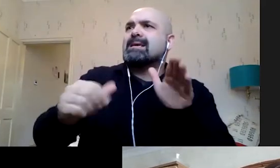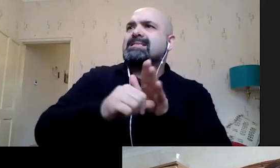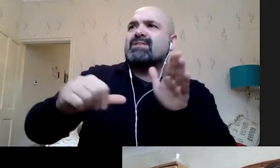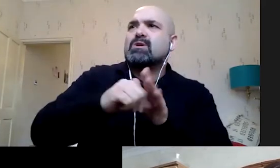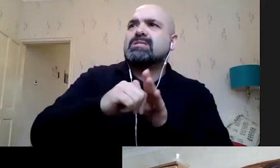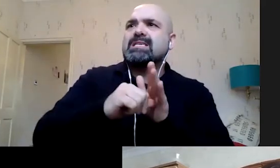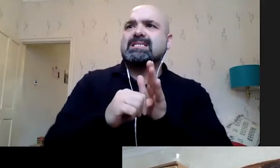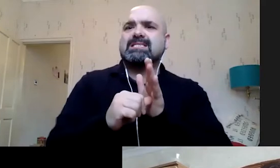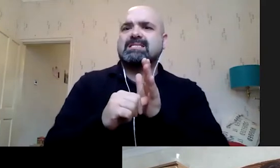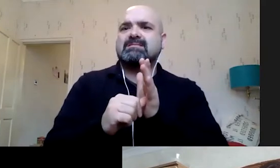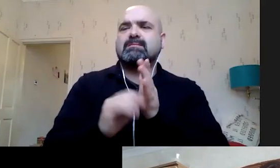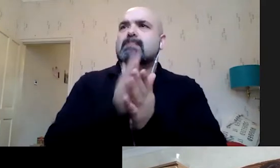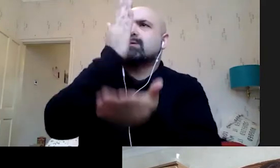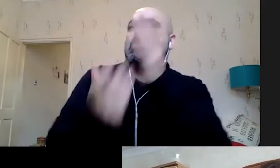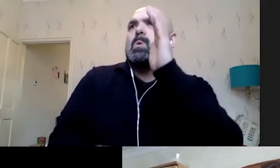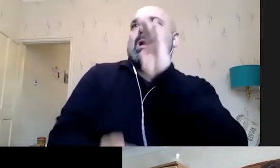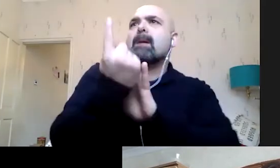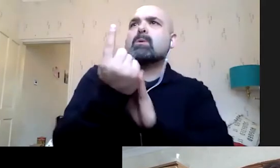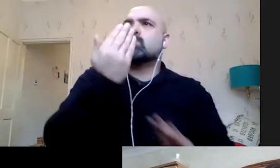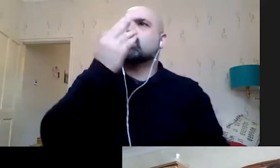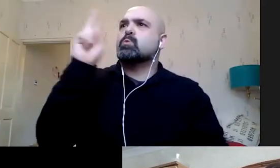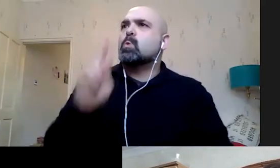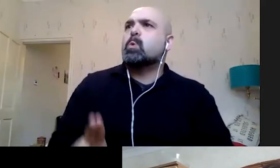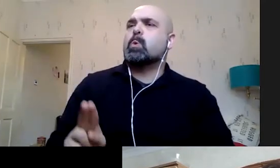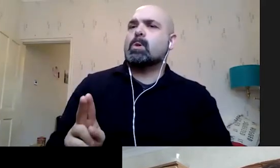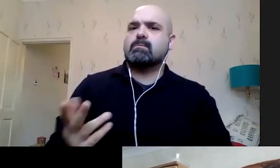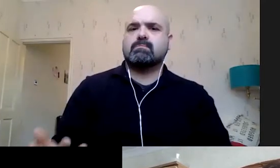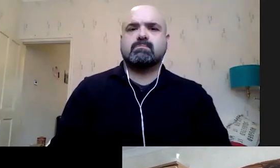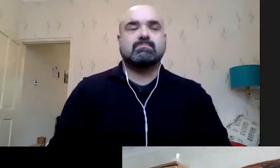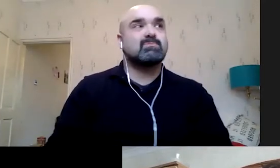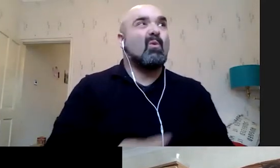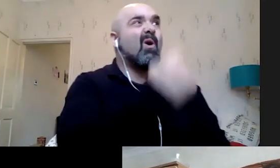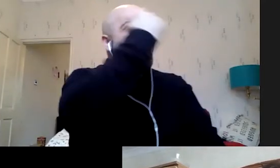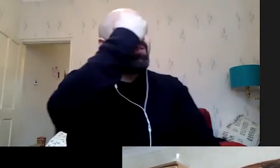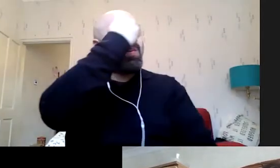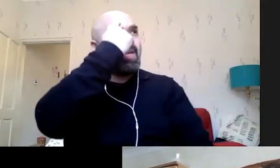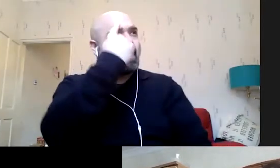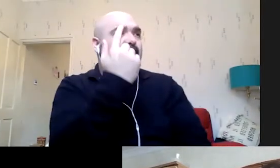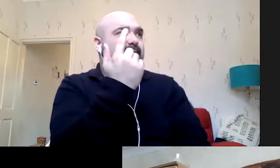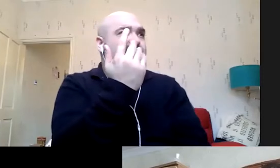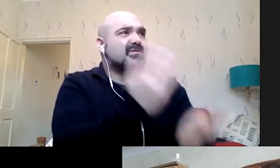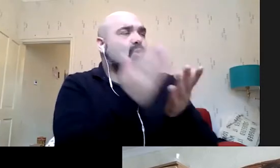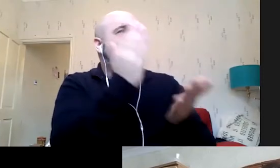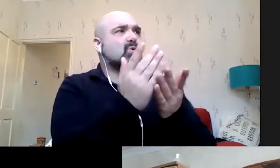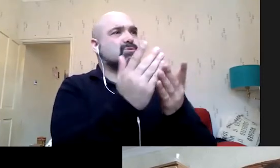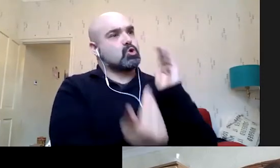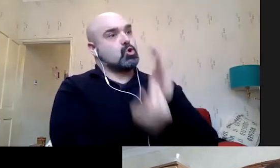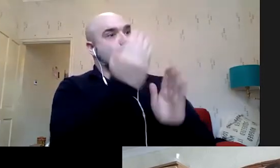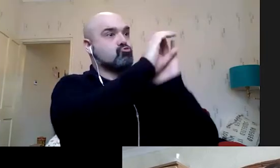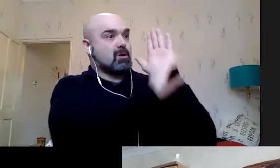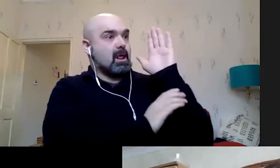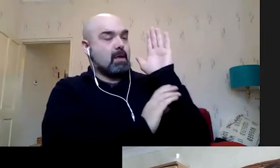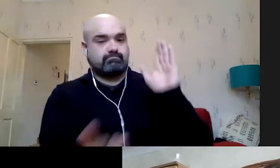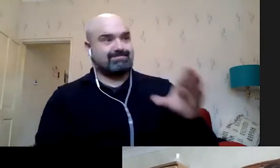sure that really, really does happen in schools? Well, I think there's obviously, with the new curriculum